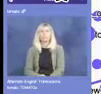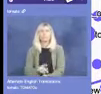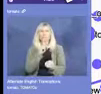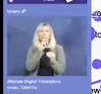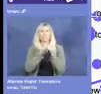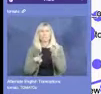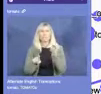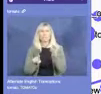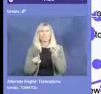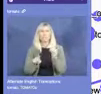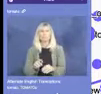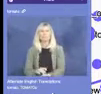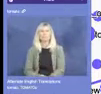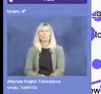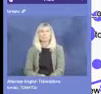true,